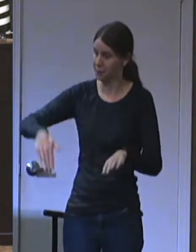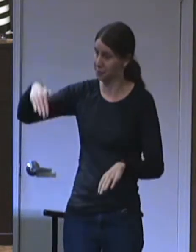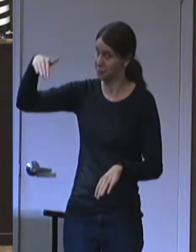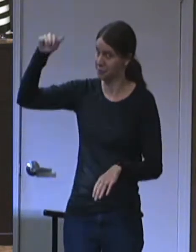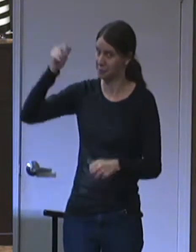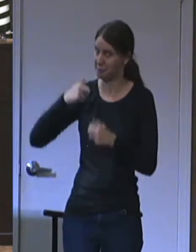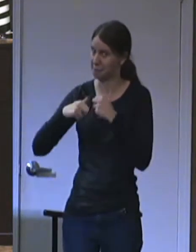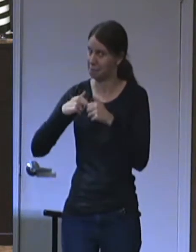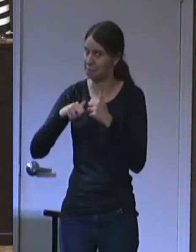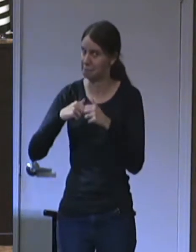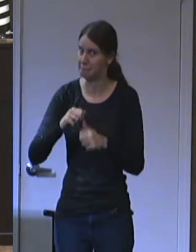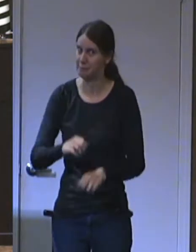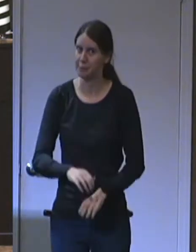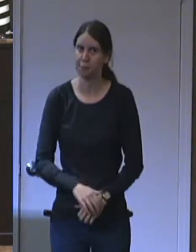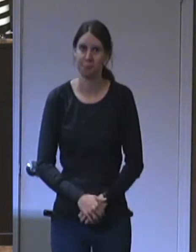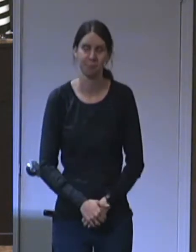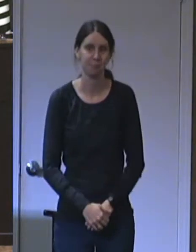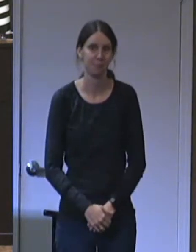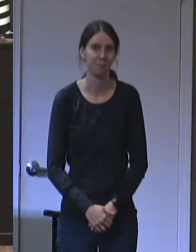Okay?